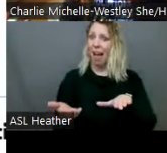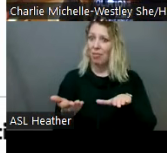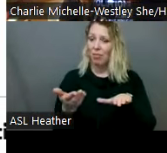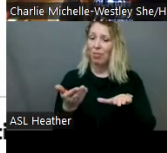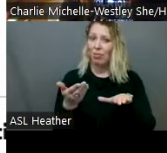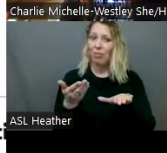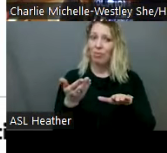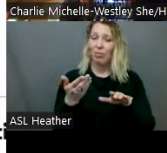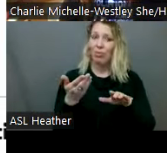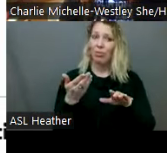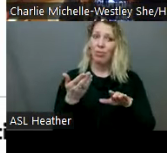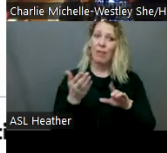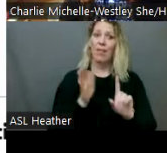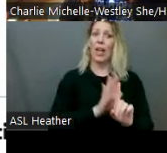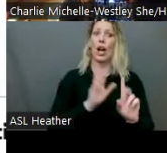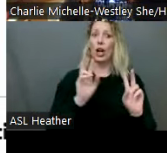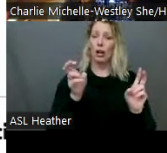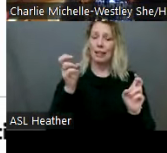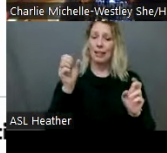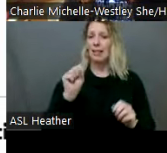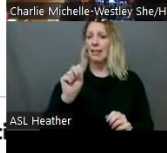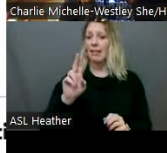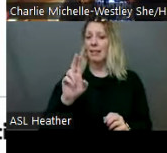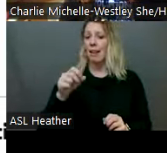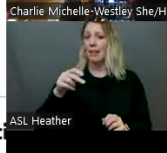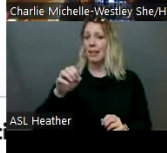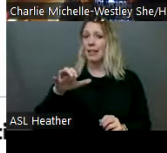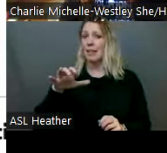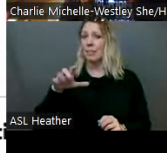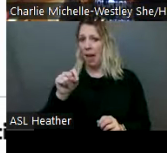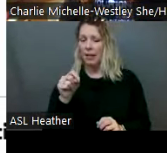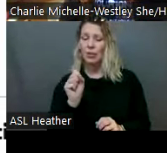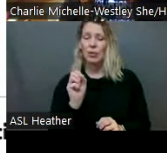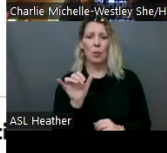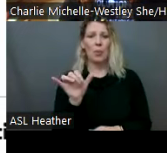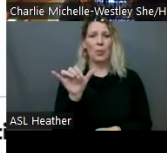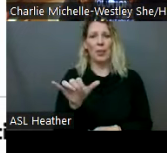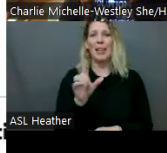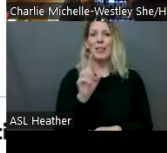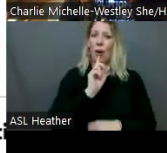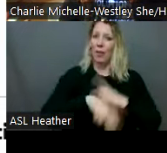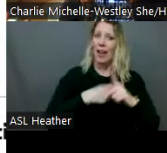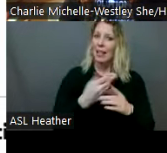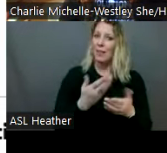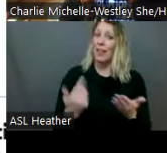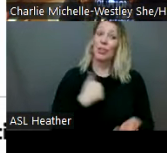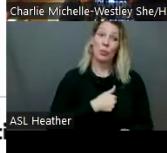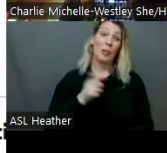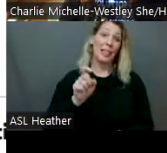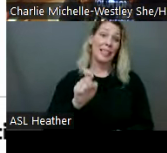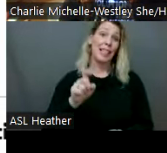of their so-called suspect. So I think these are types of things that we should probably kind